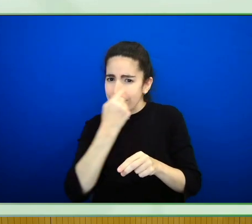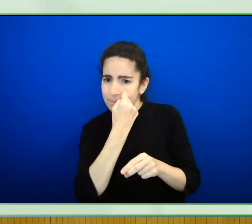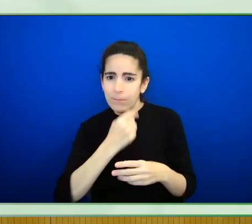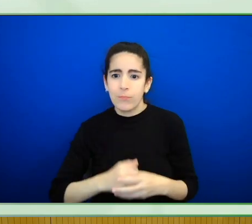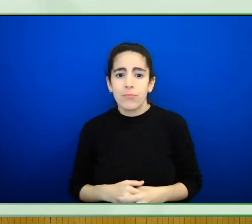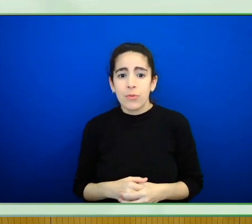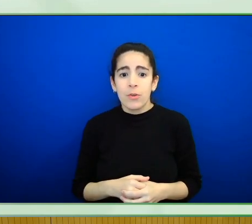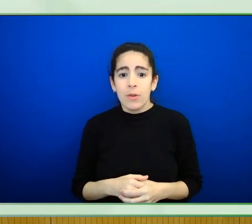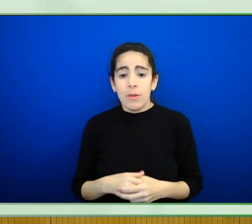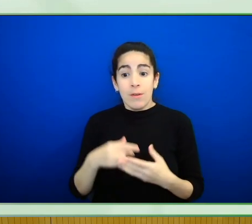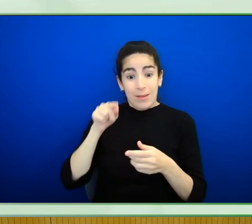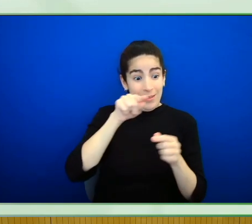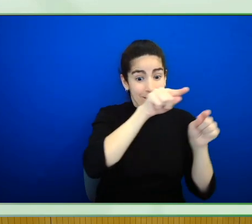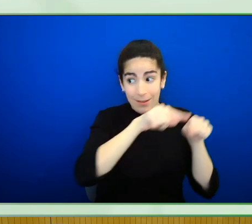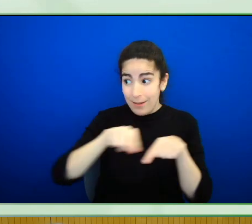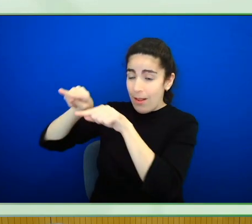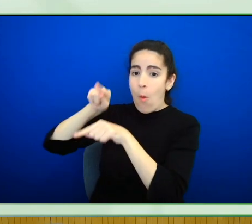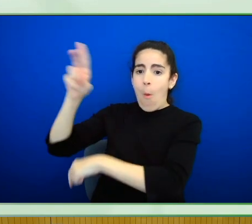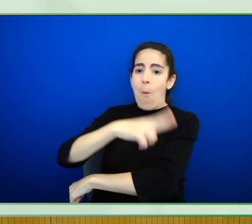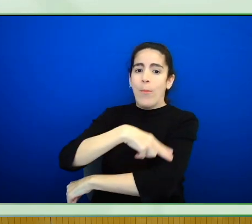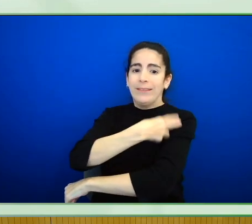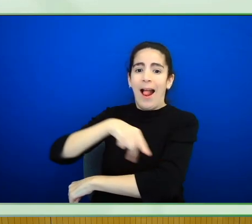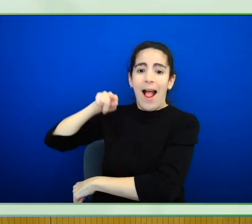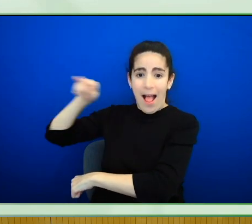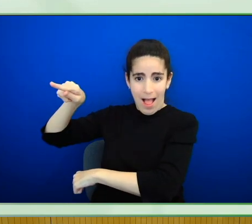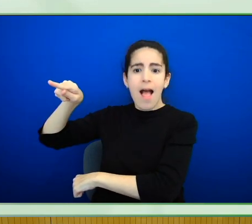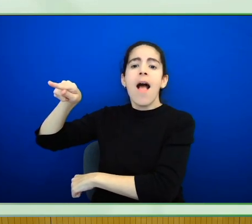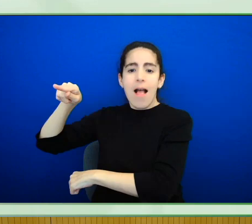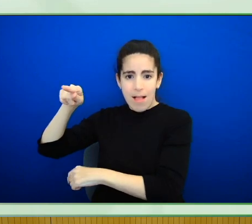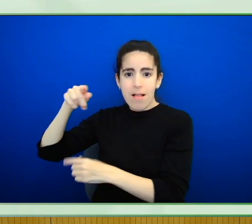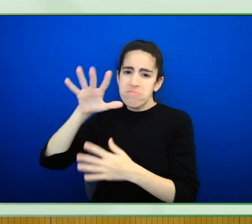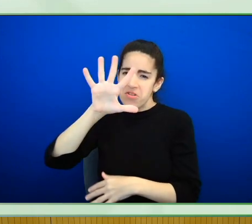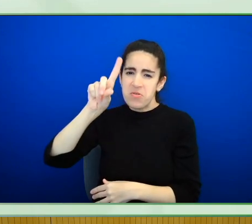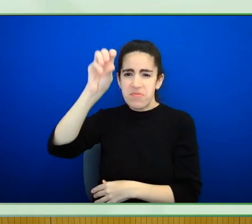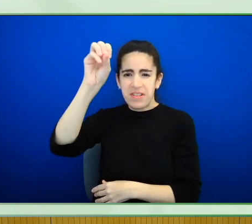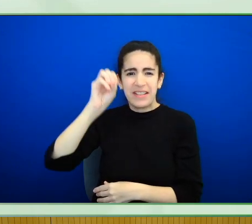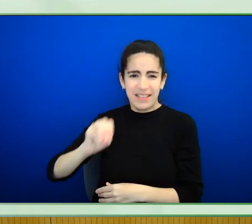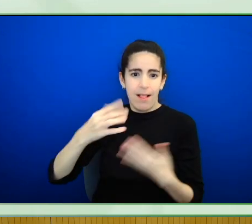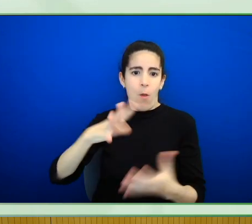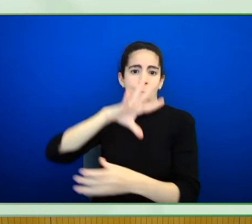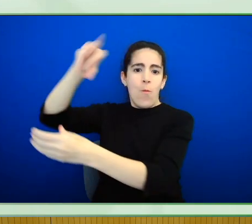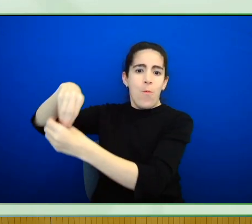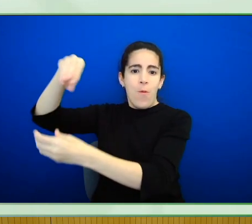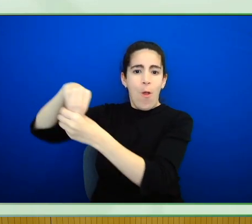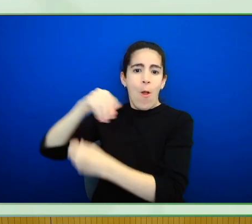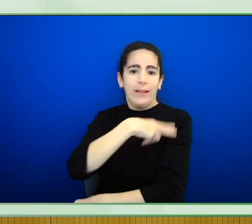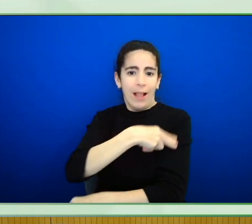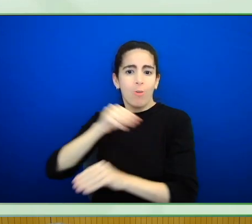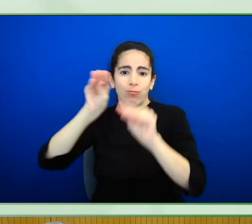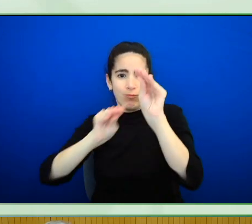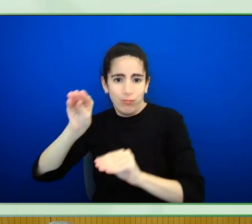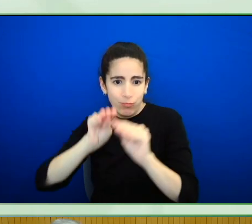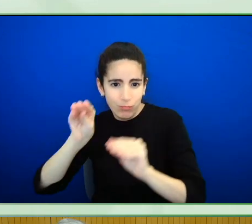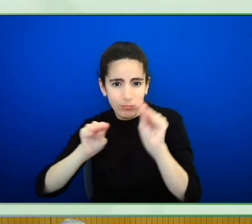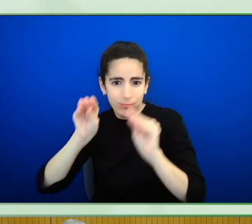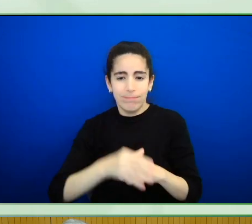51% of the patients now they are being tackled at the rural health center for refractive errors, and the productive rate for